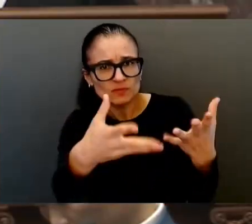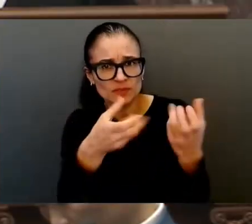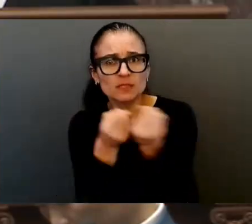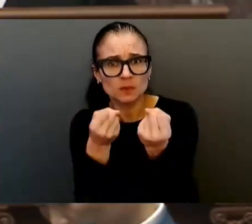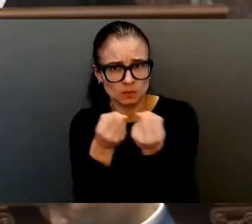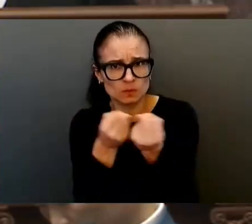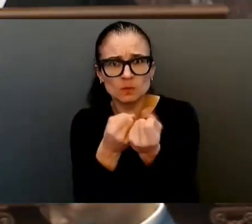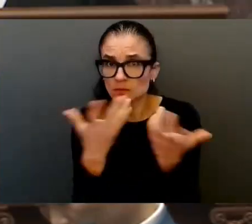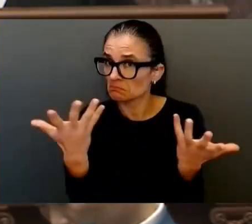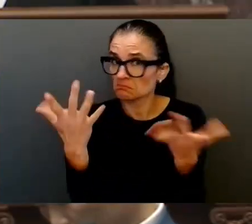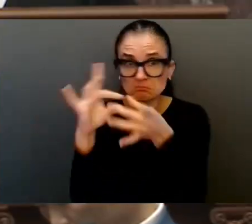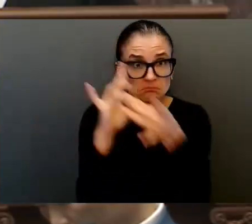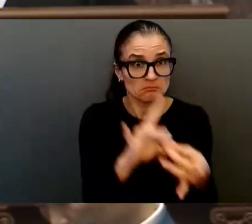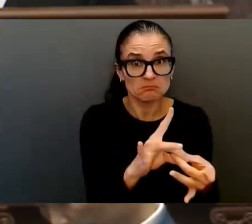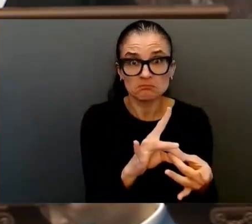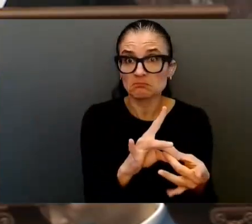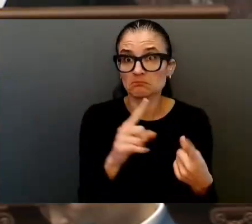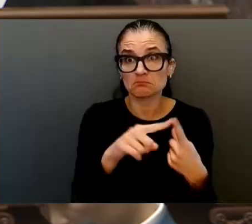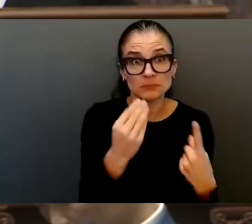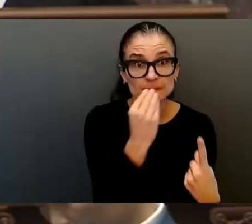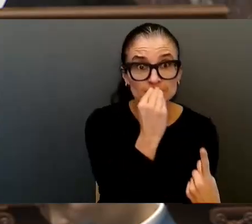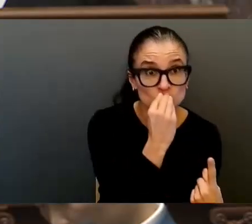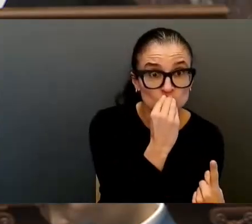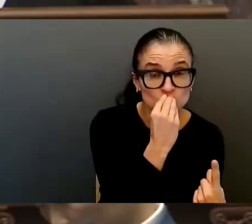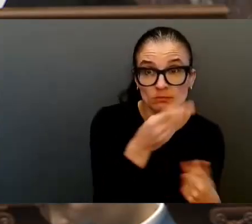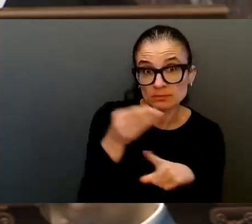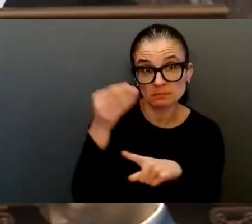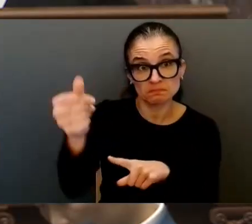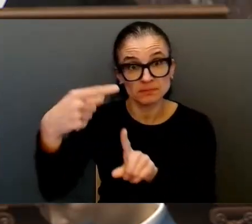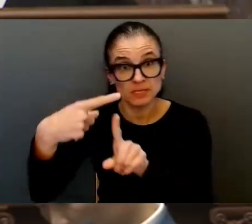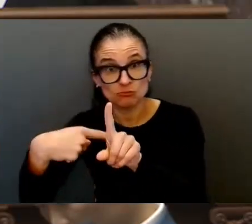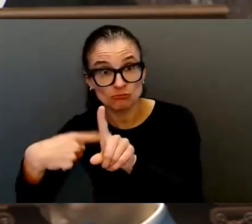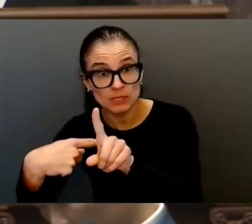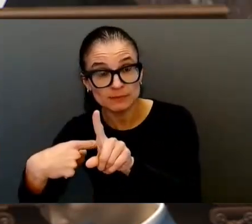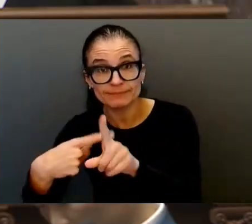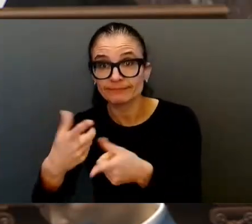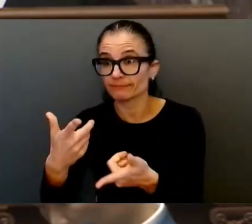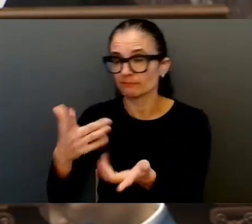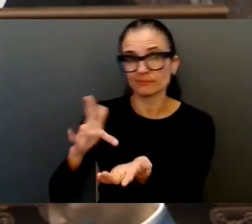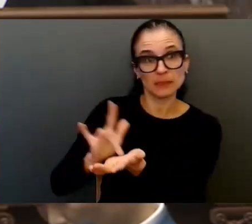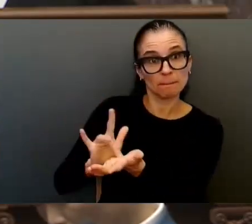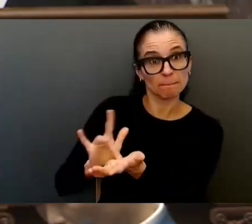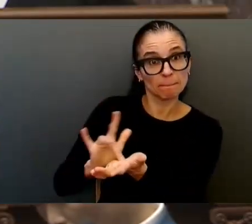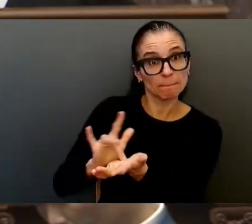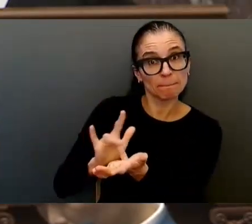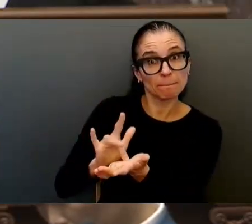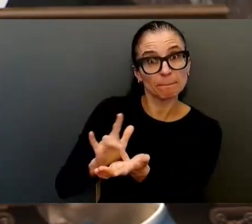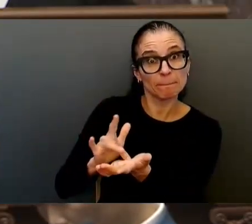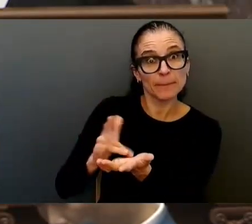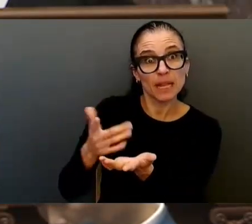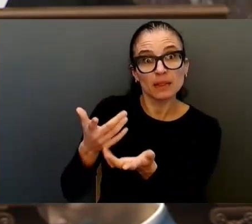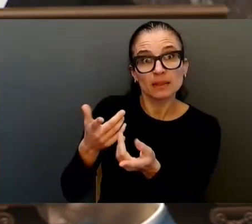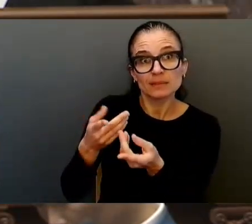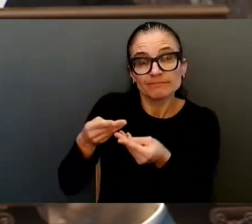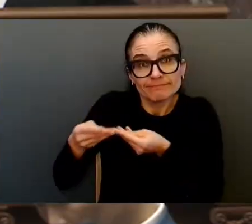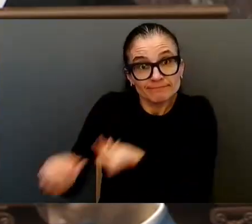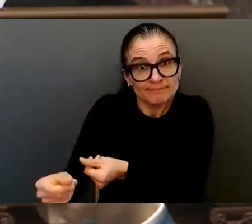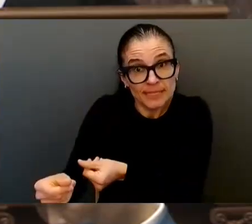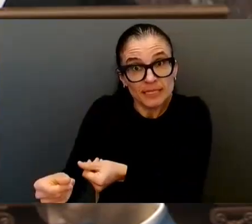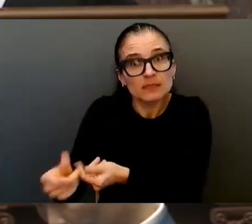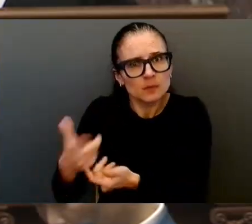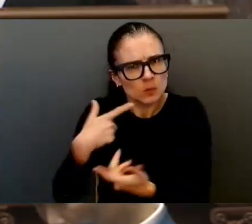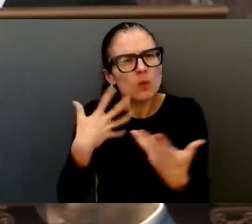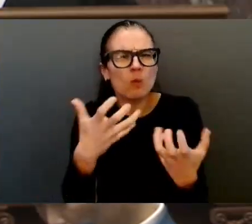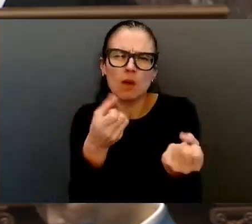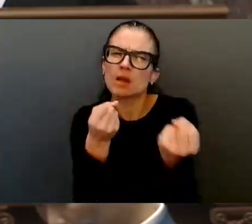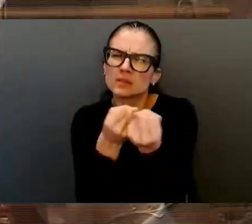rent or medical supplements. We want to support people at this really challenging time, and we've got the system to do